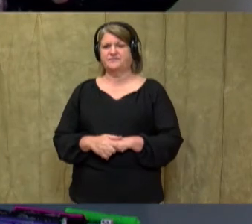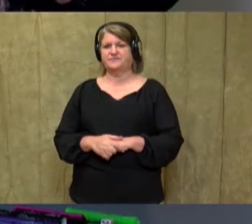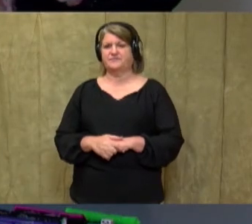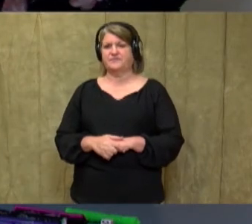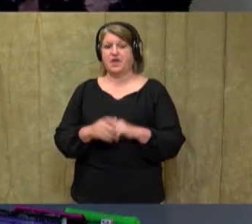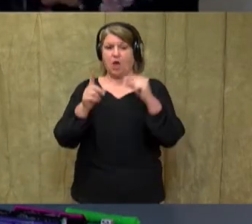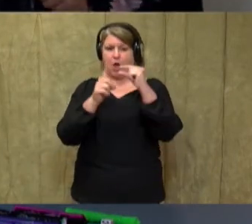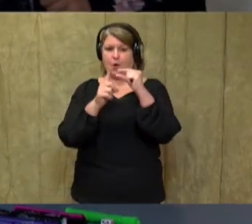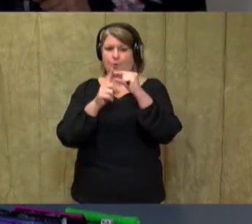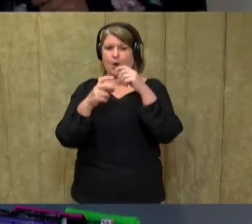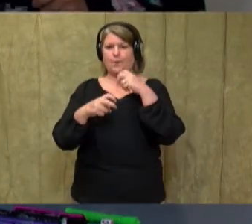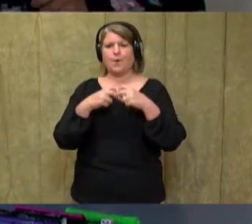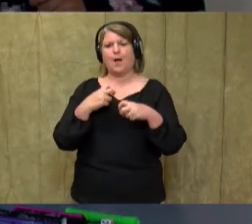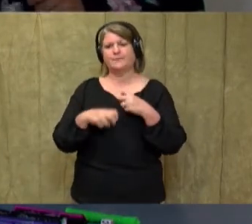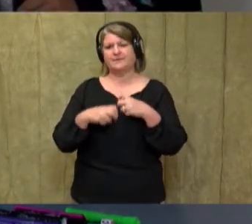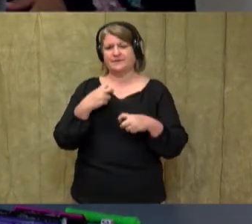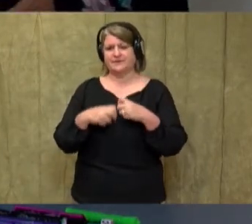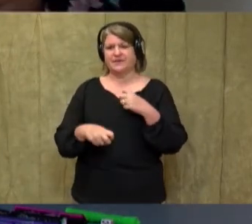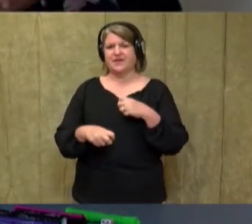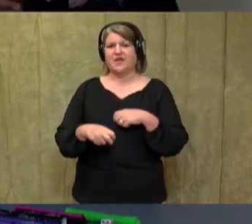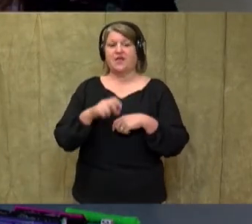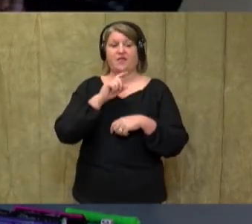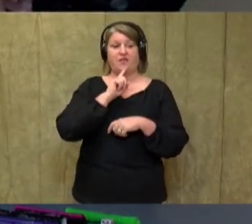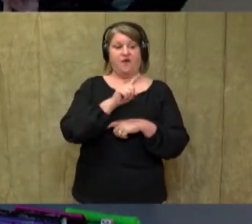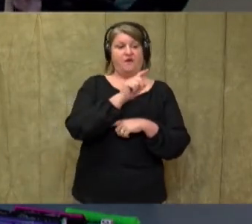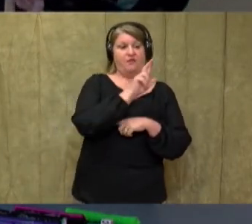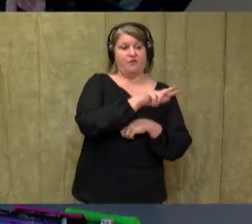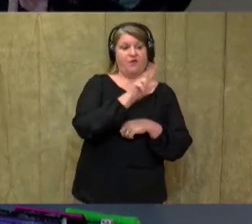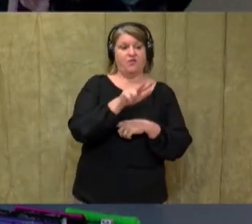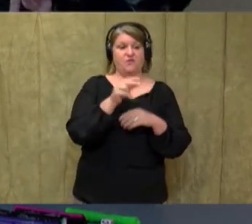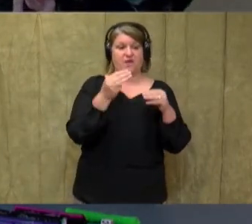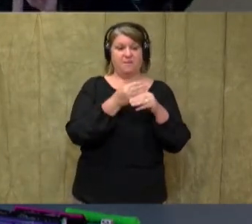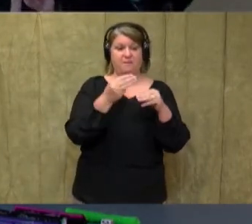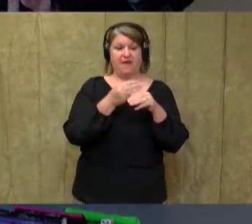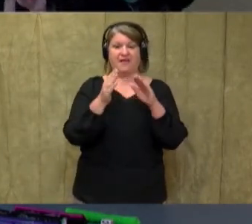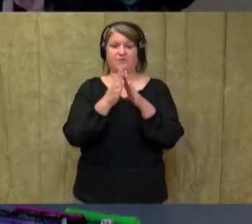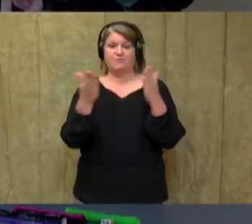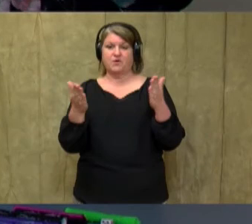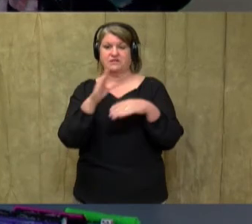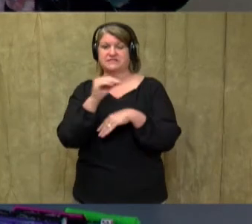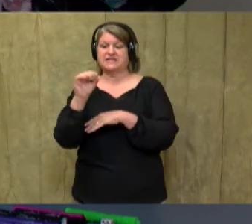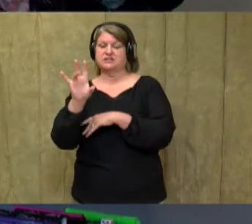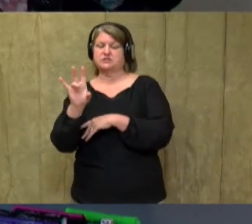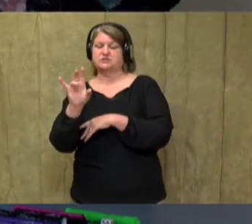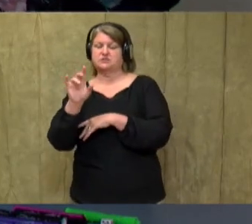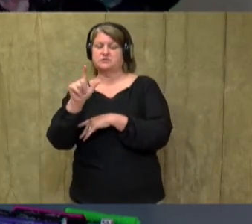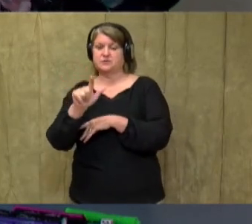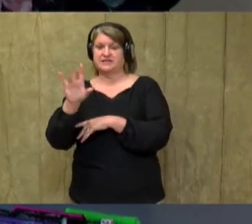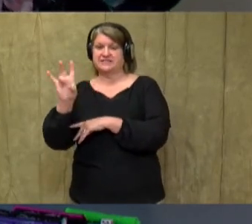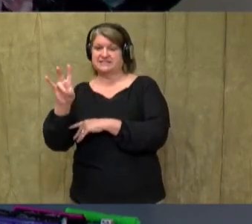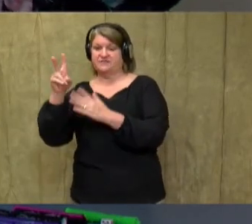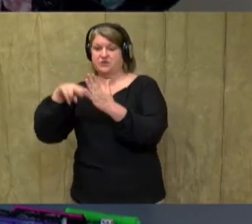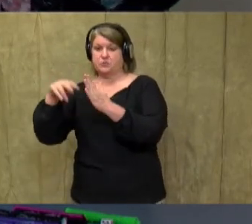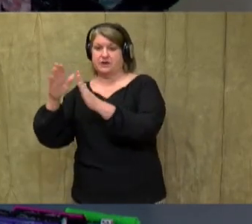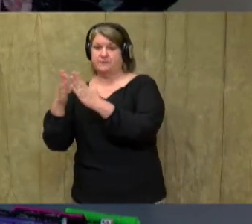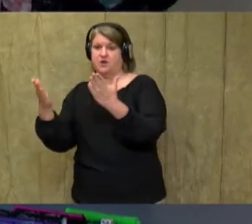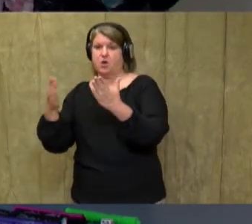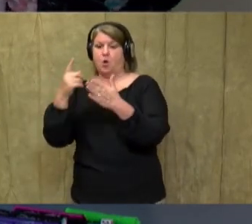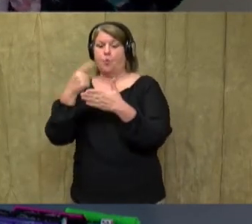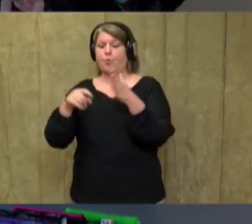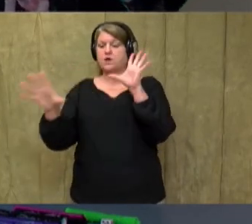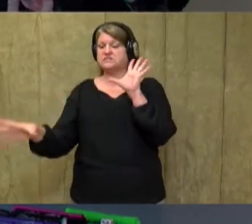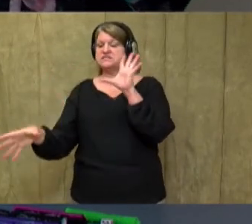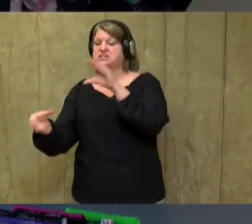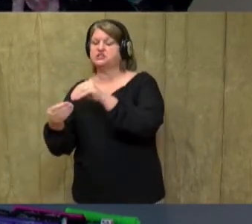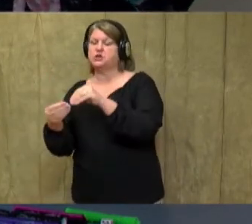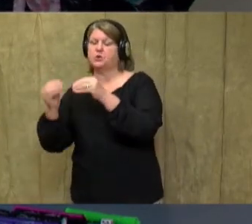Our word problem. There are 33 math books and 27 reading books. What is the total